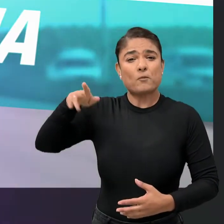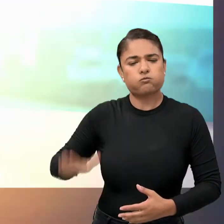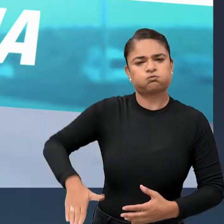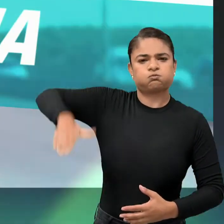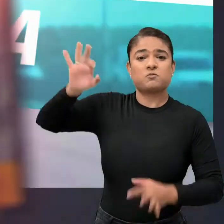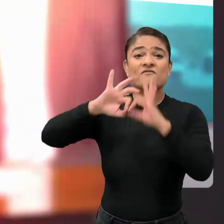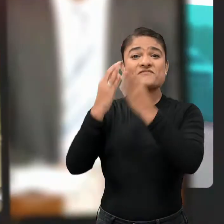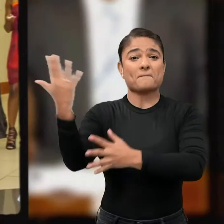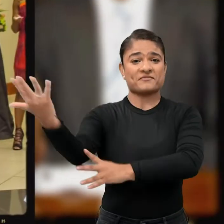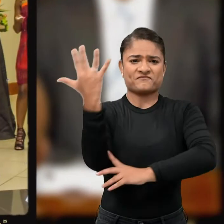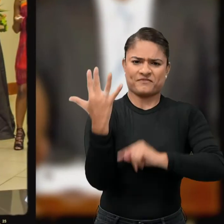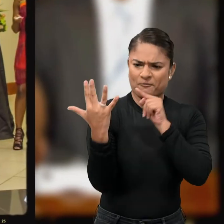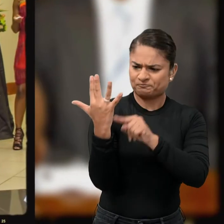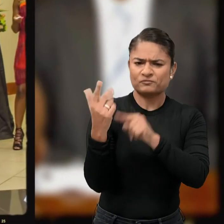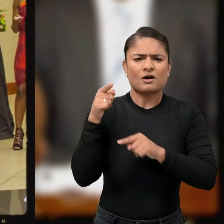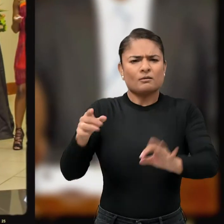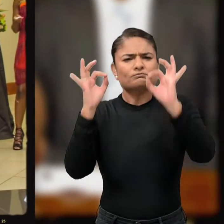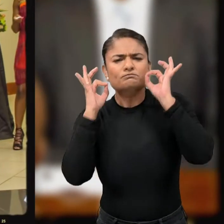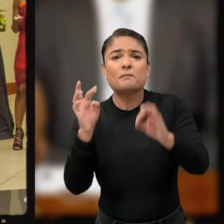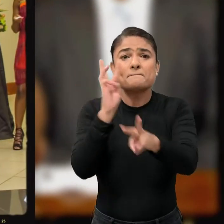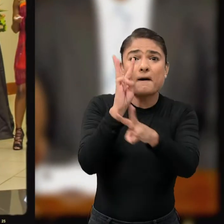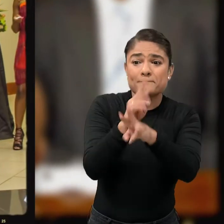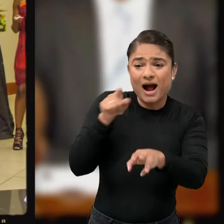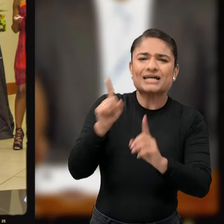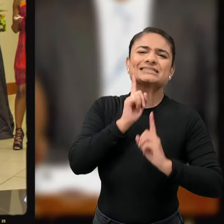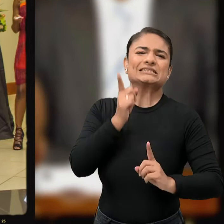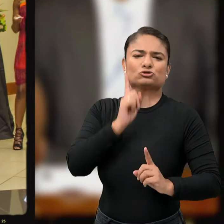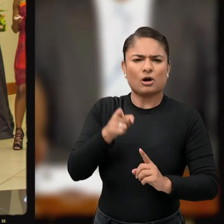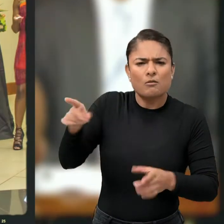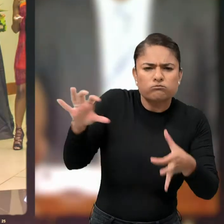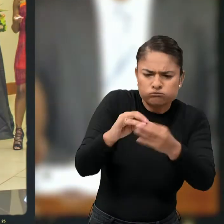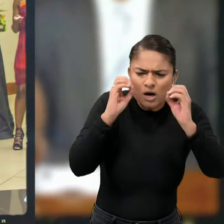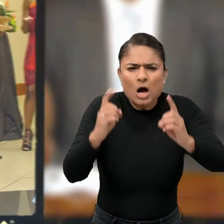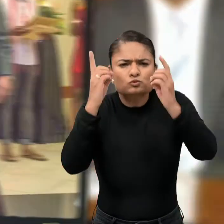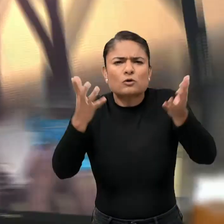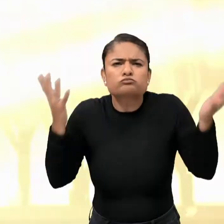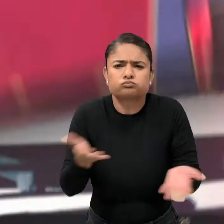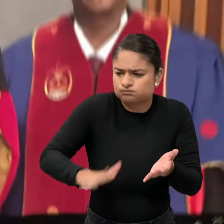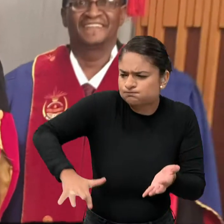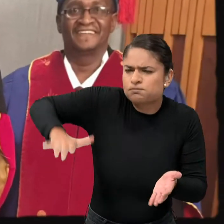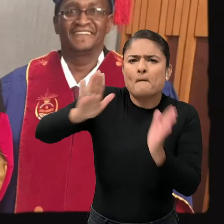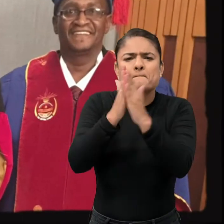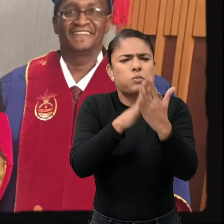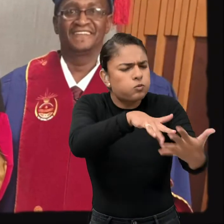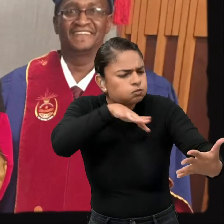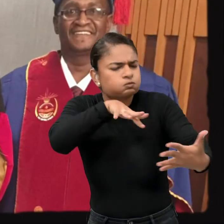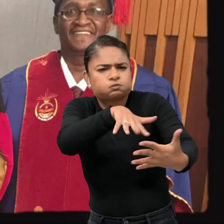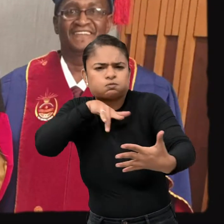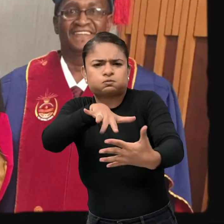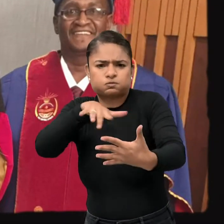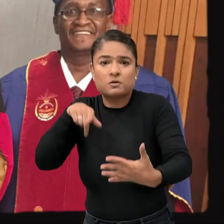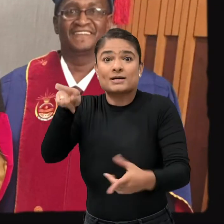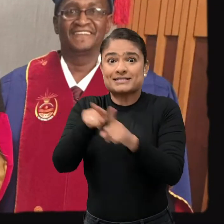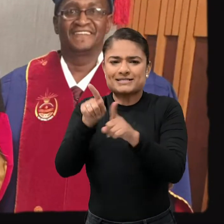Sipuka grew up in a family of 5, having said that having a mother who was a teacher meant education and books was central to his